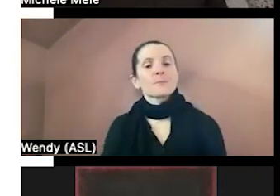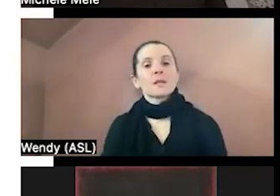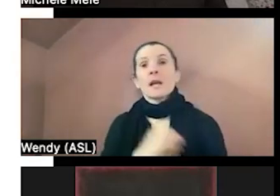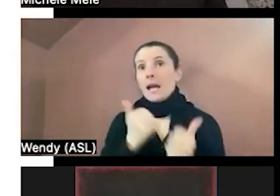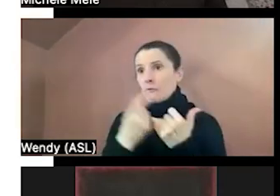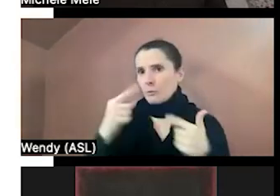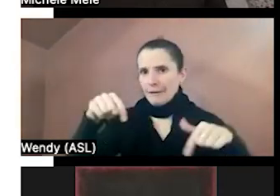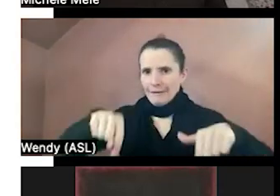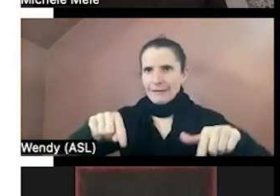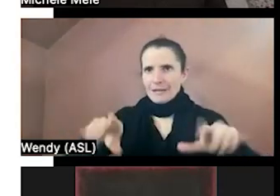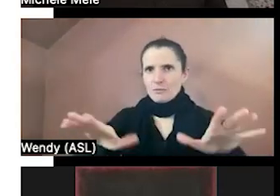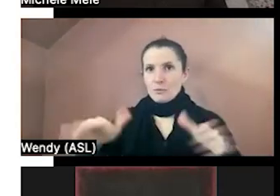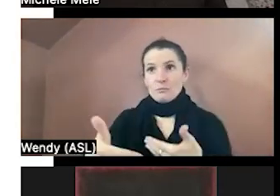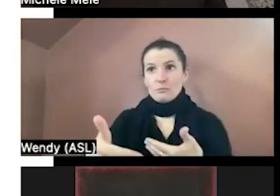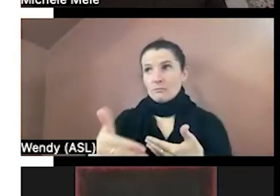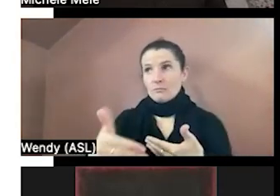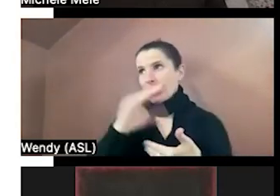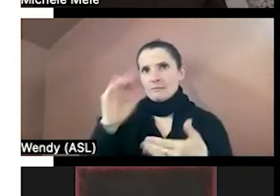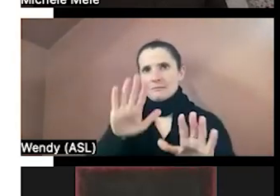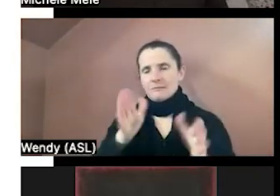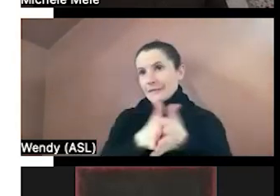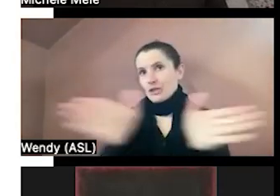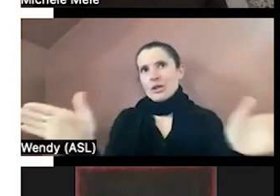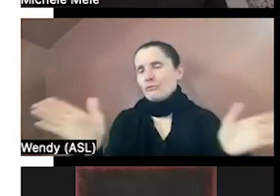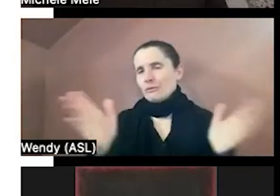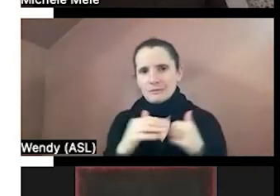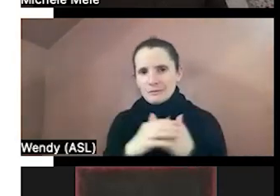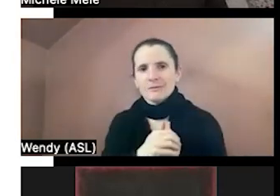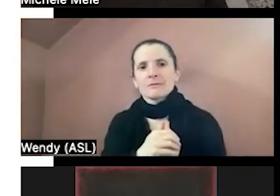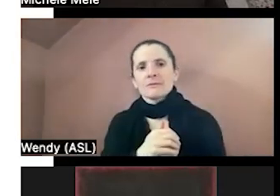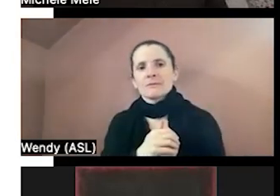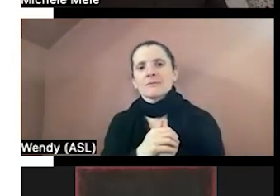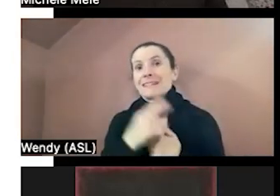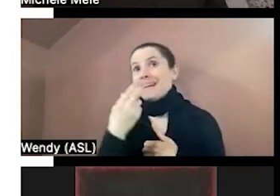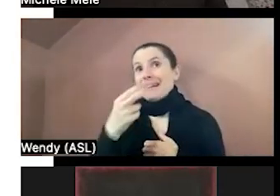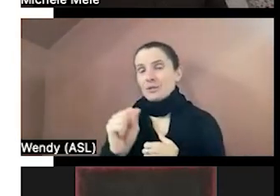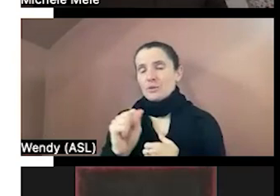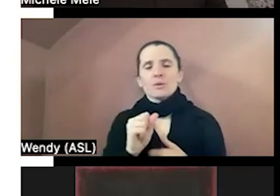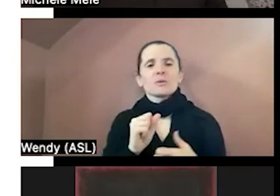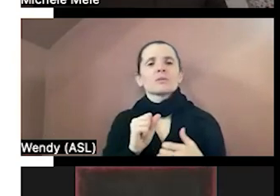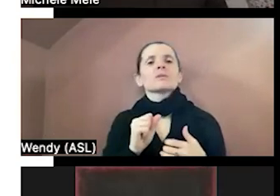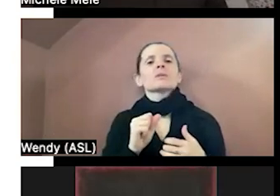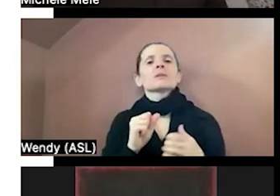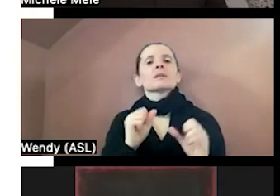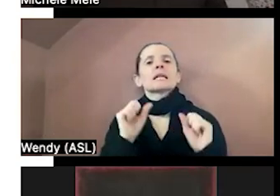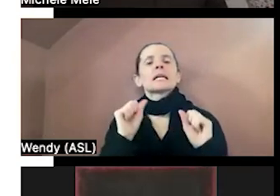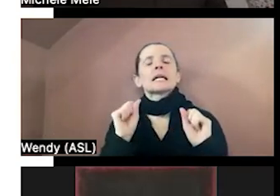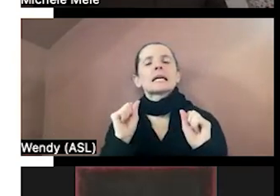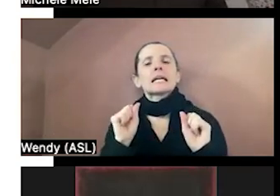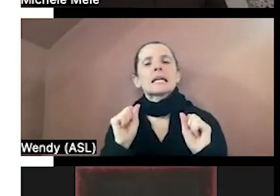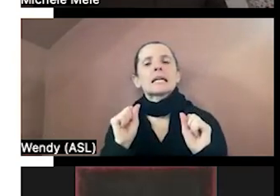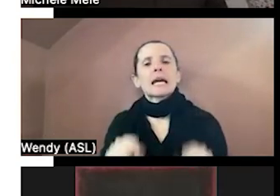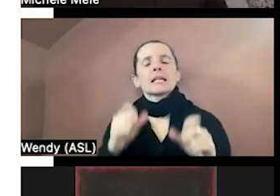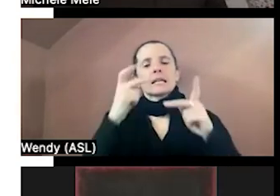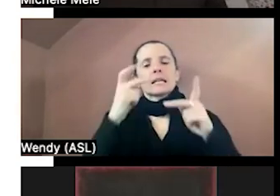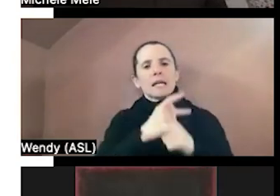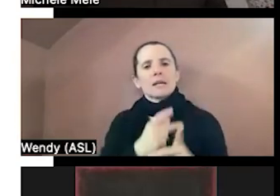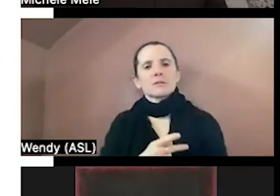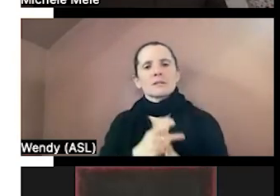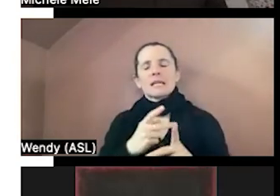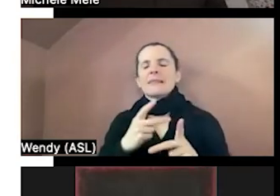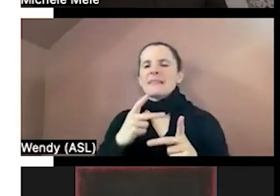only in this room, even like in secondary school, could calculate the maximum common divisor in between two